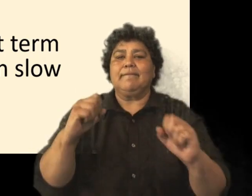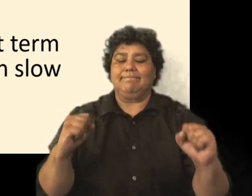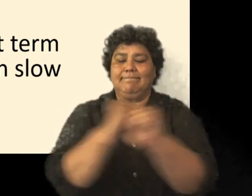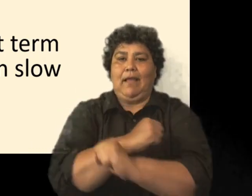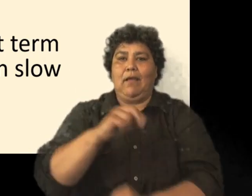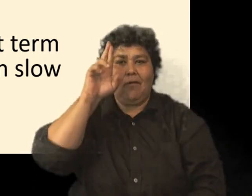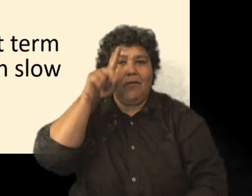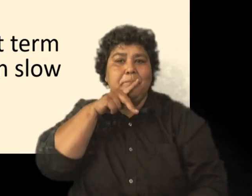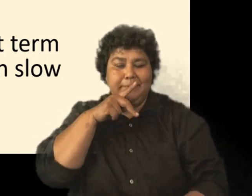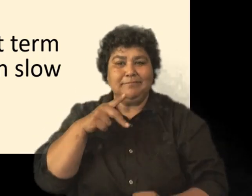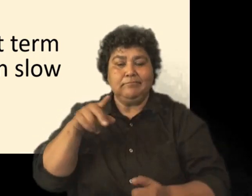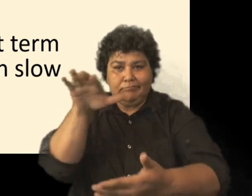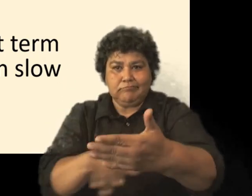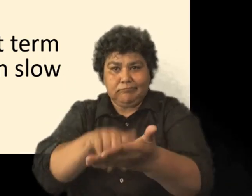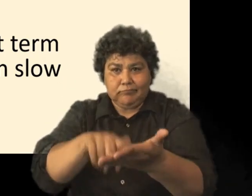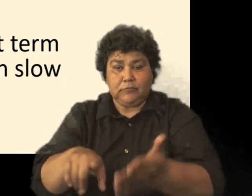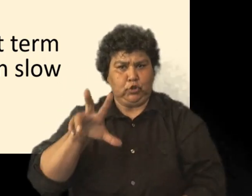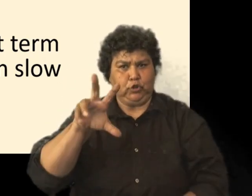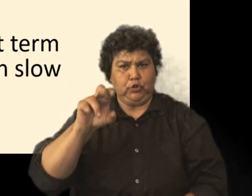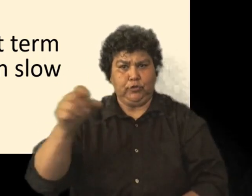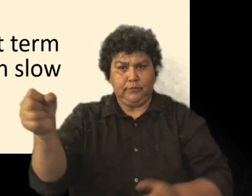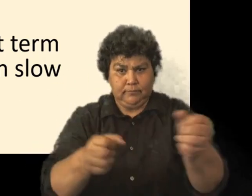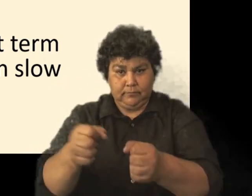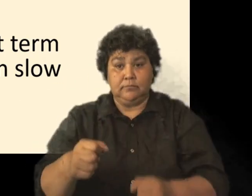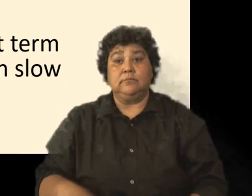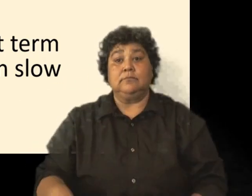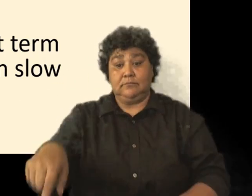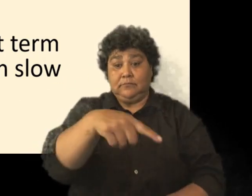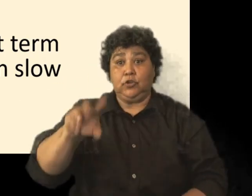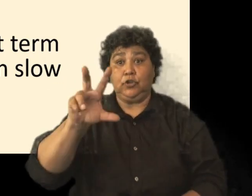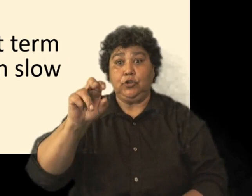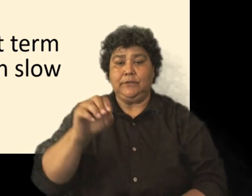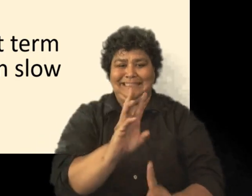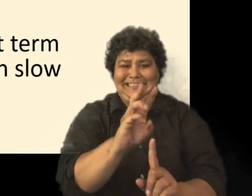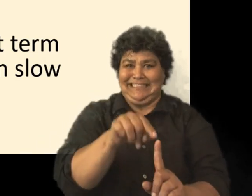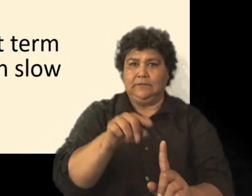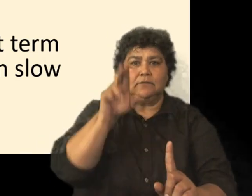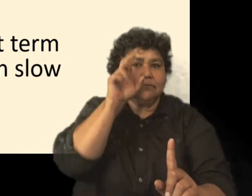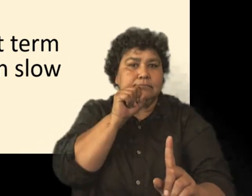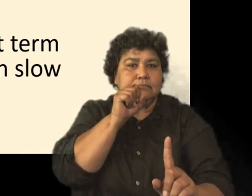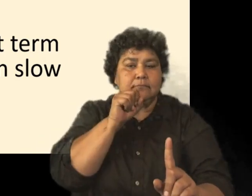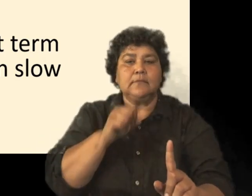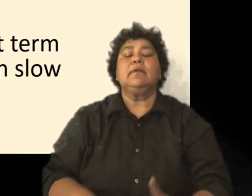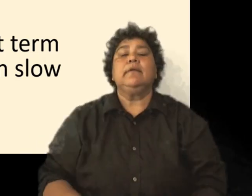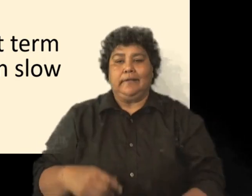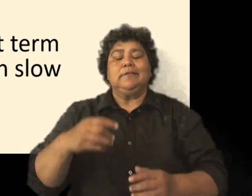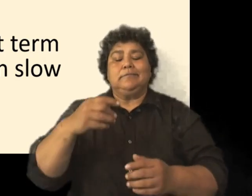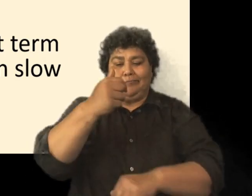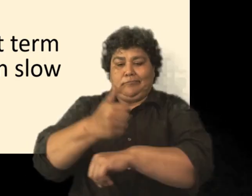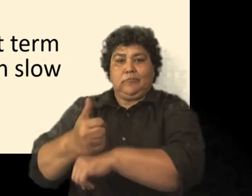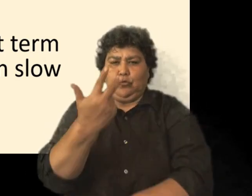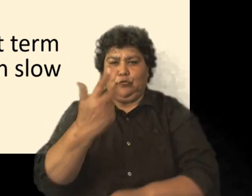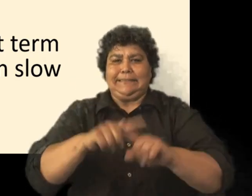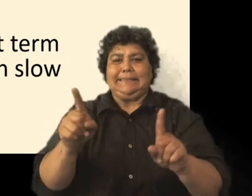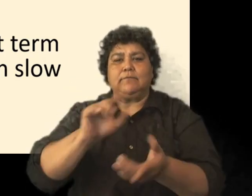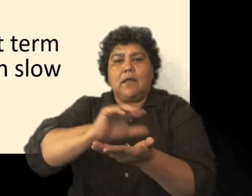with RP, 6 of whom had Usher syndrome, were treated with one of 3 different doses of NAC for 6